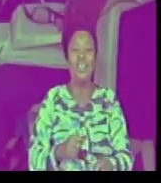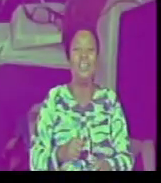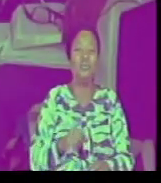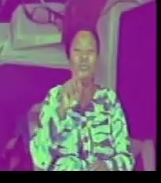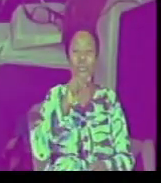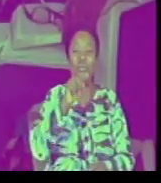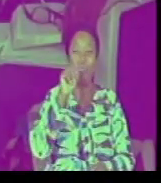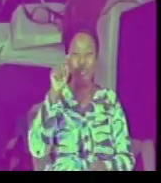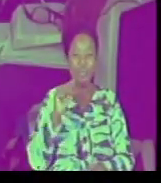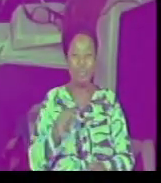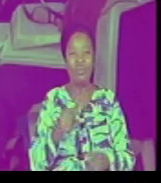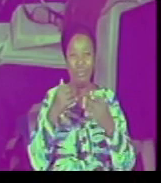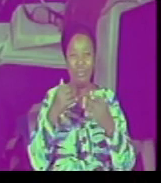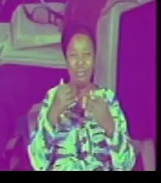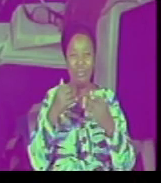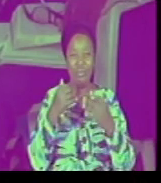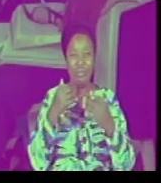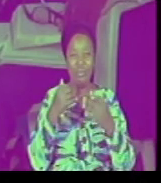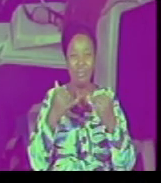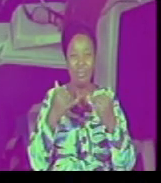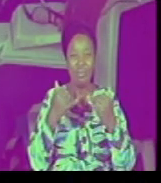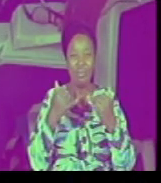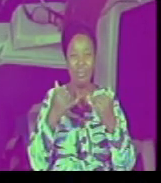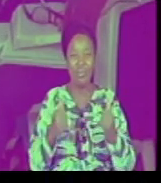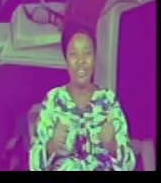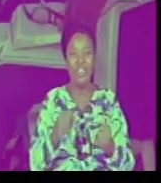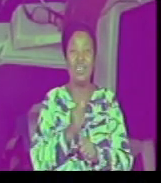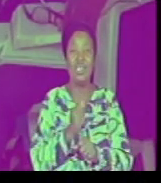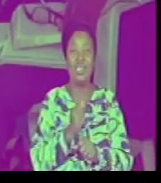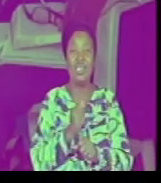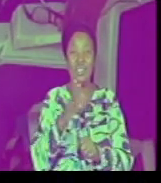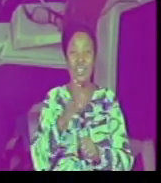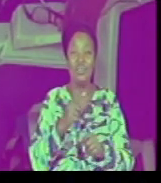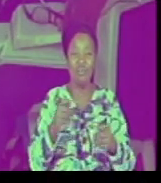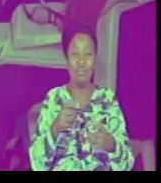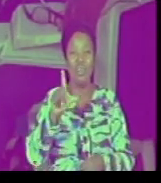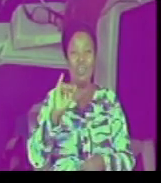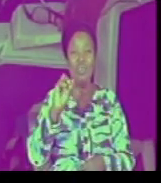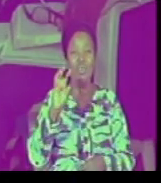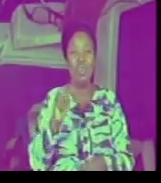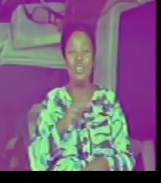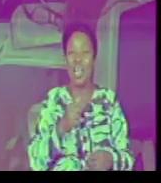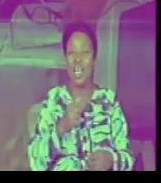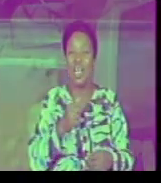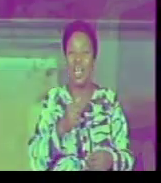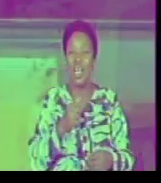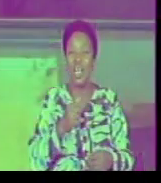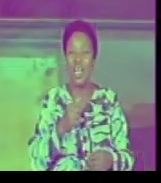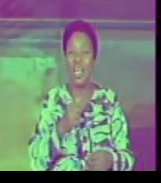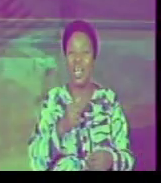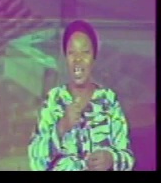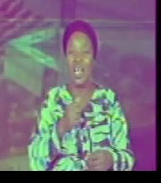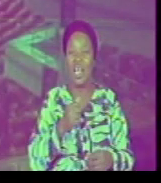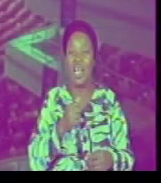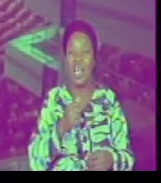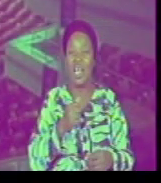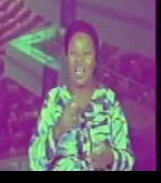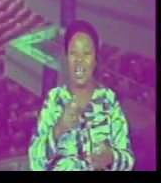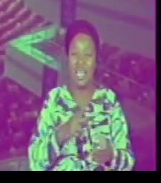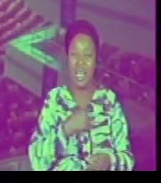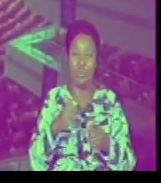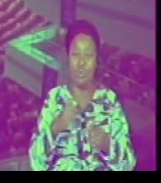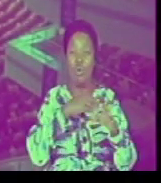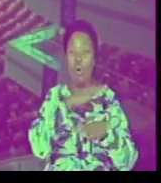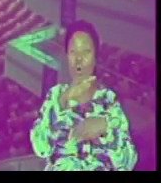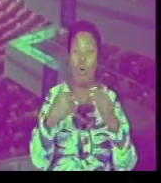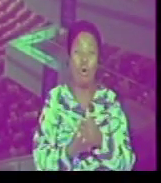Thou therefore gird up thy loins and arise, and speak unto all them that I command